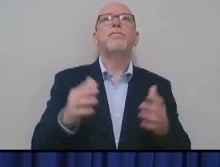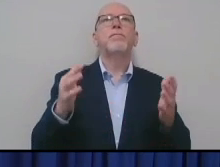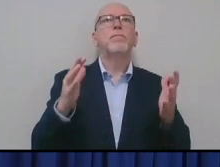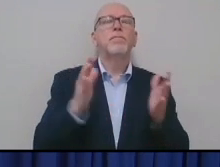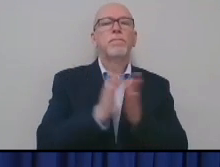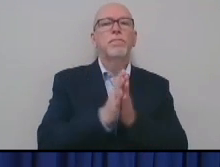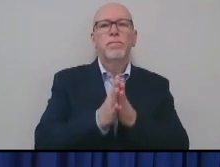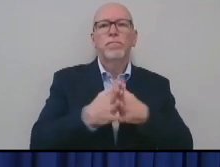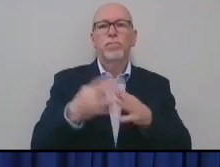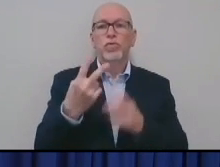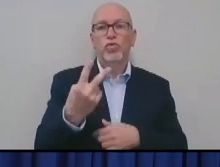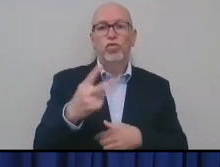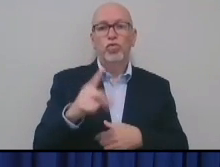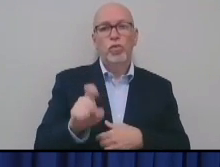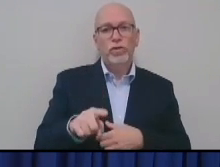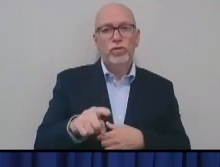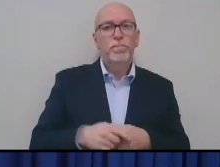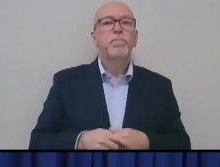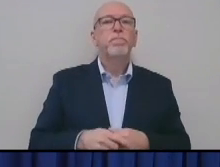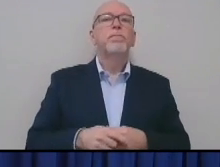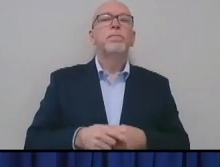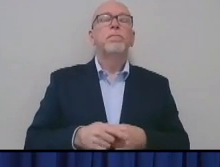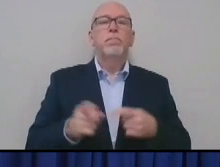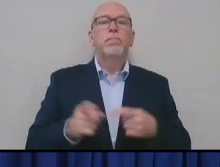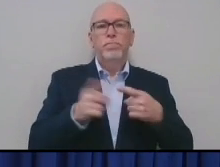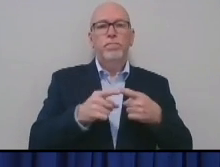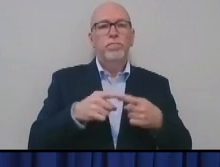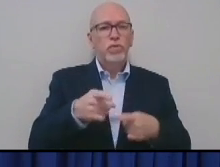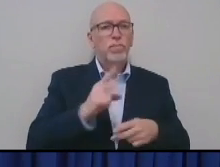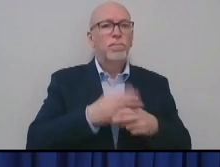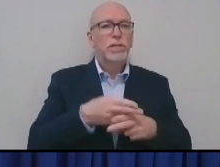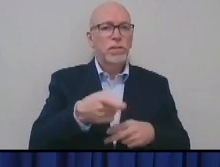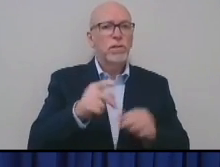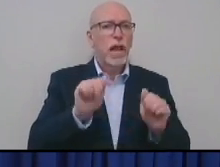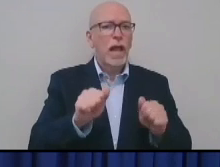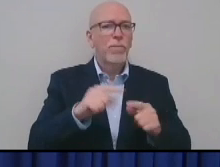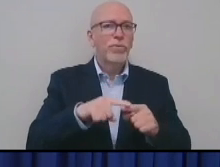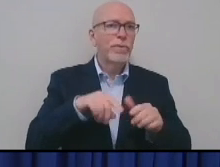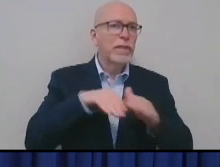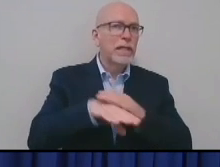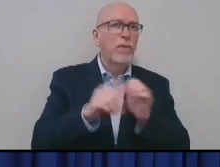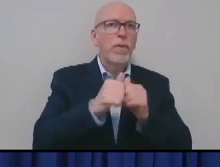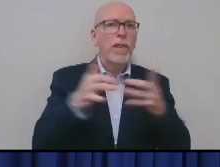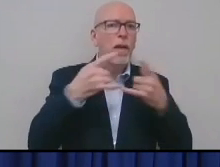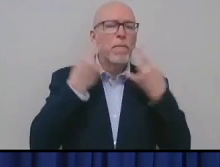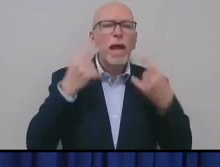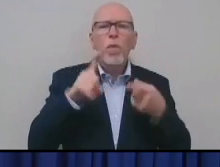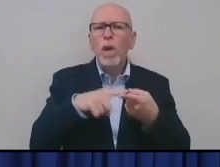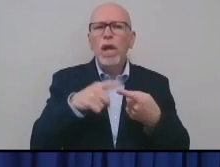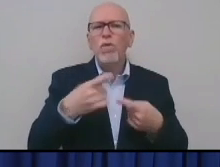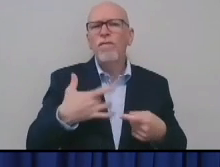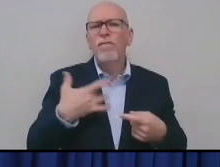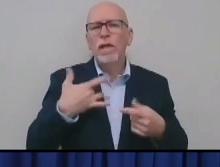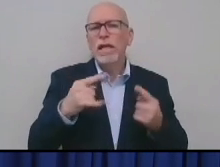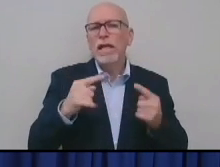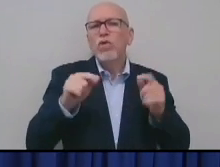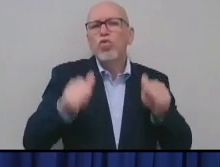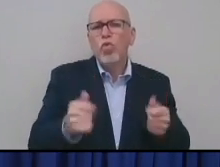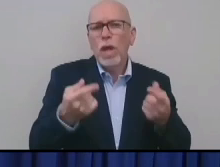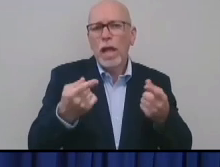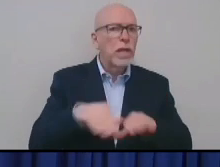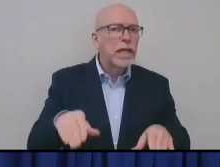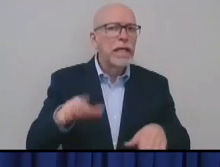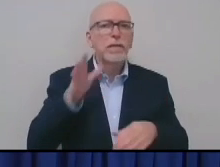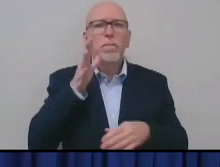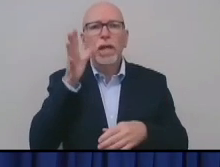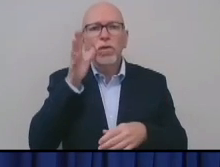Two questions. One would be, you mentioned the ability to be inside without a mask. How soon do you think that could happen? And the other question,